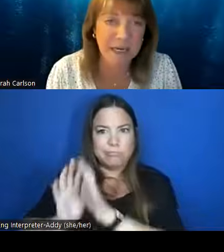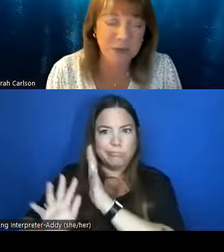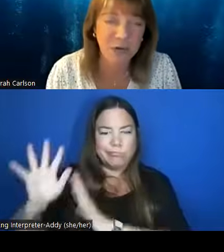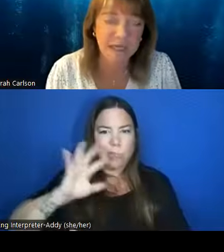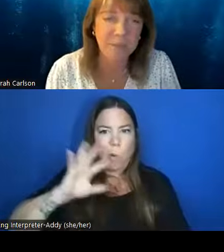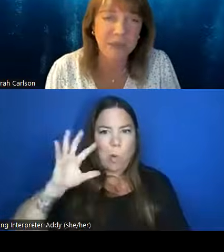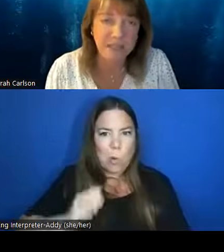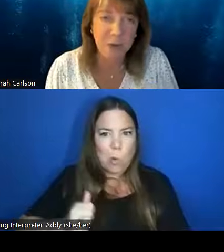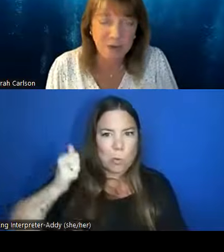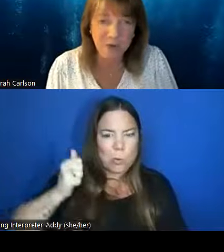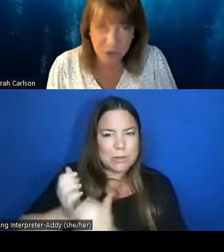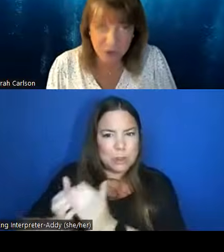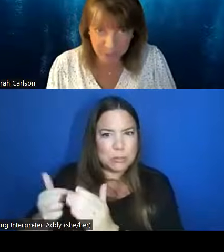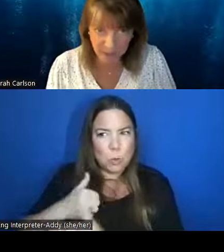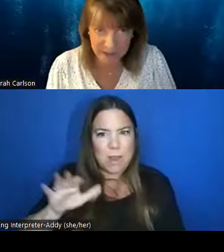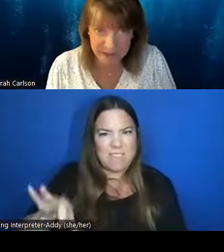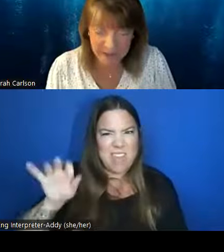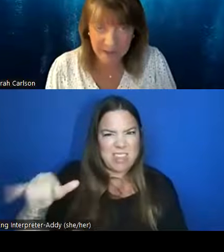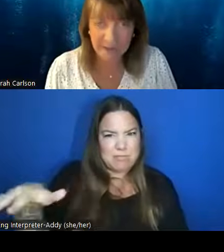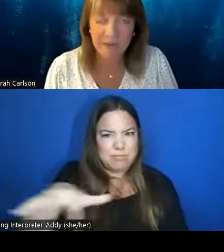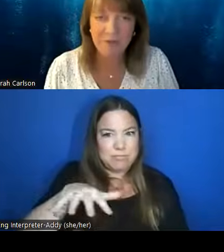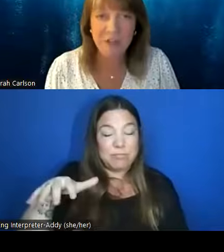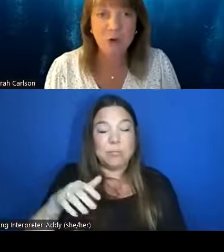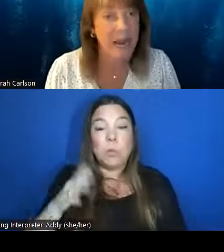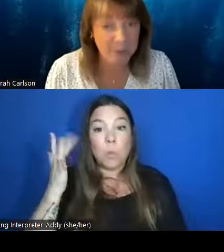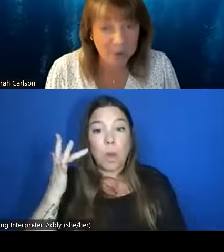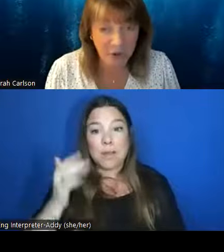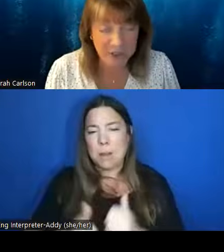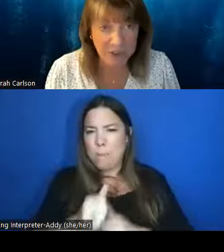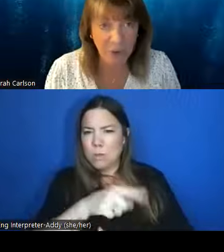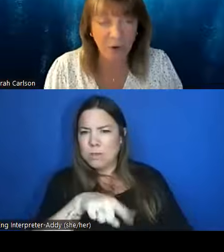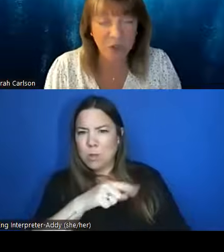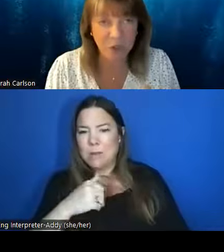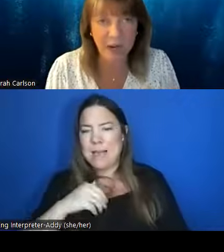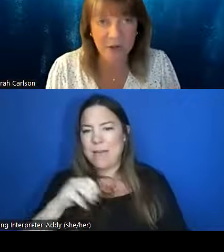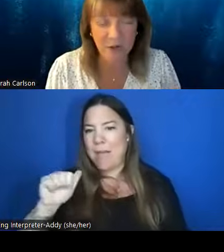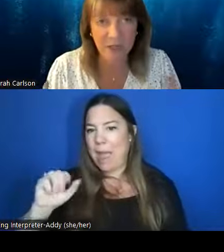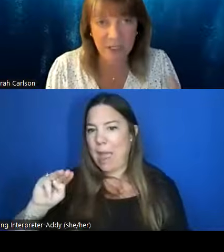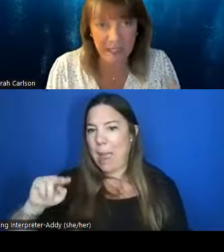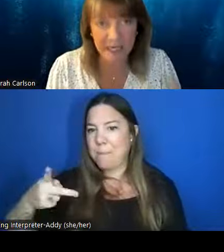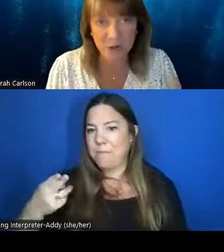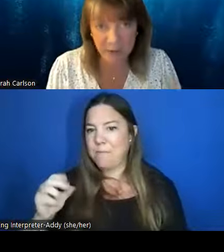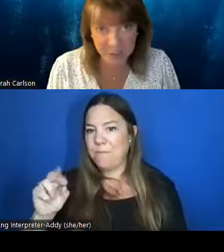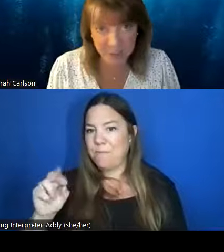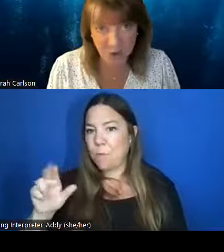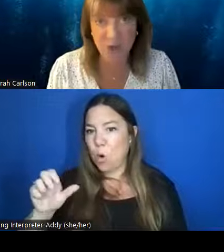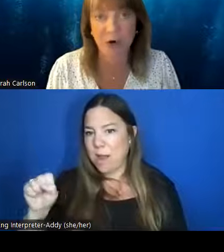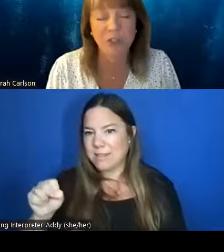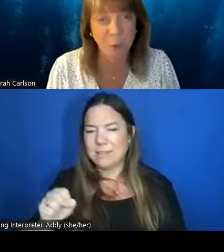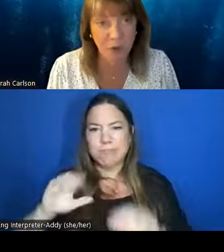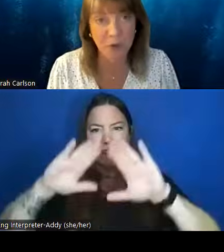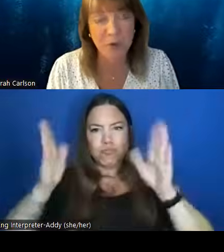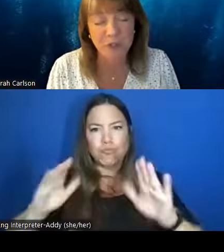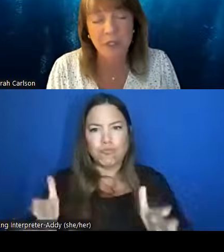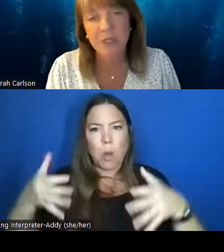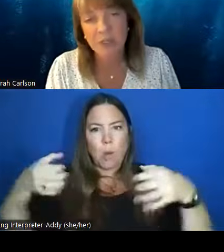in the Mediterranean, because most of those shipwrecks feature amphoras, or 2-handled clay transport jars that